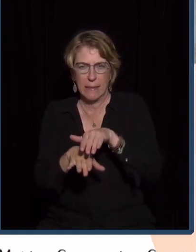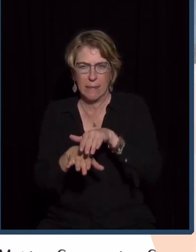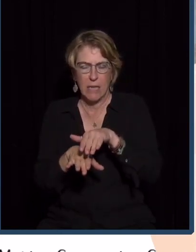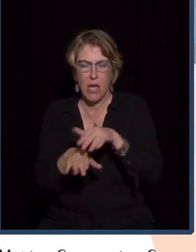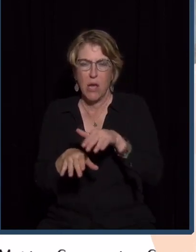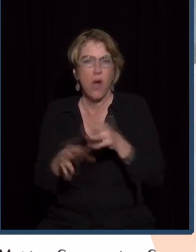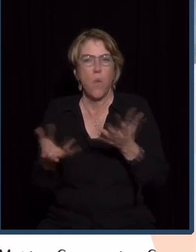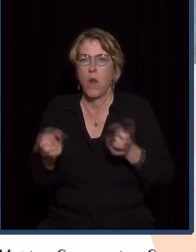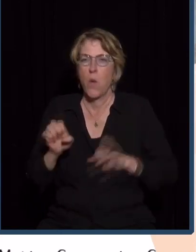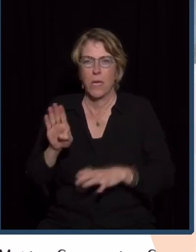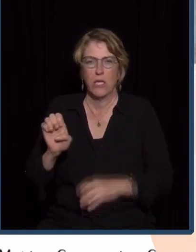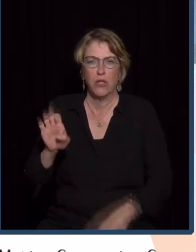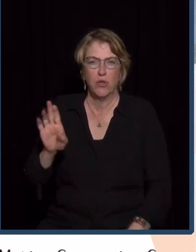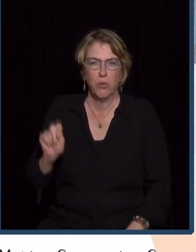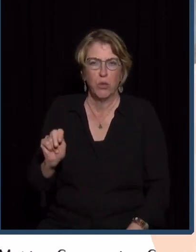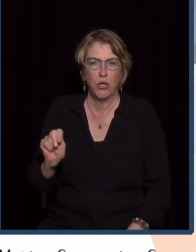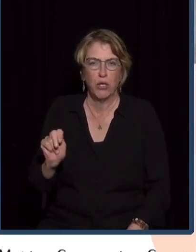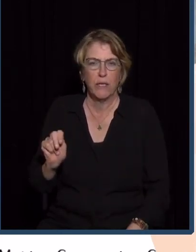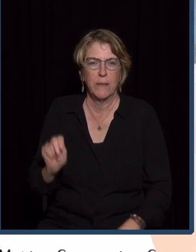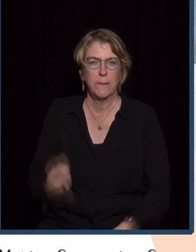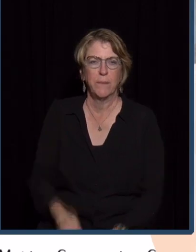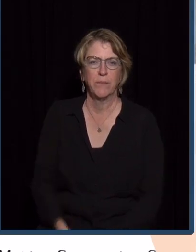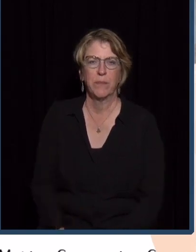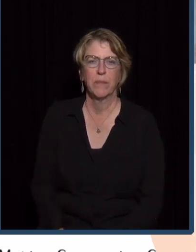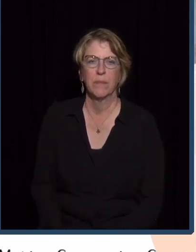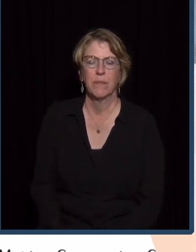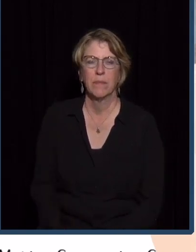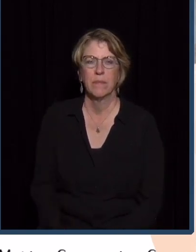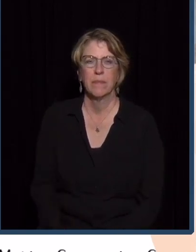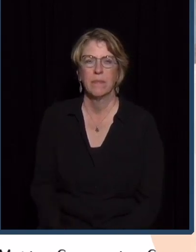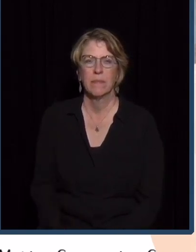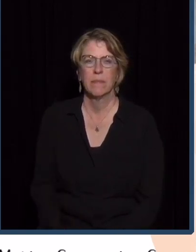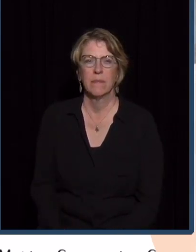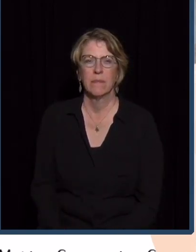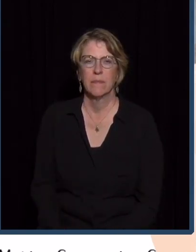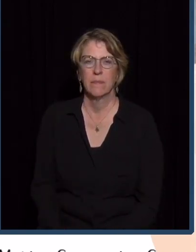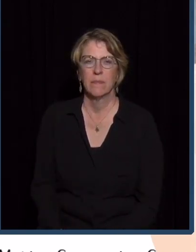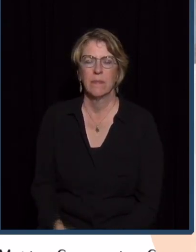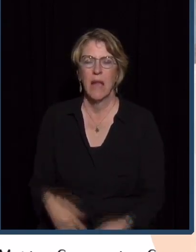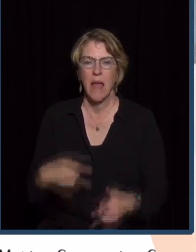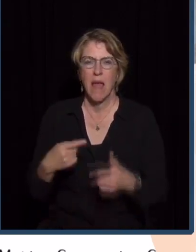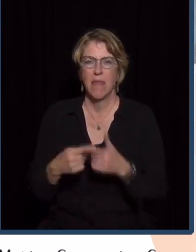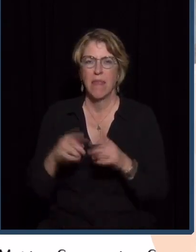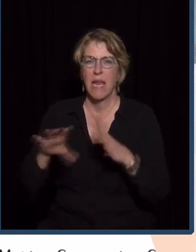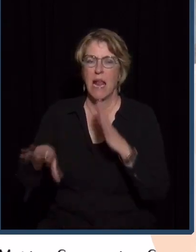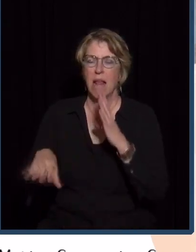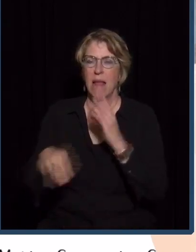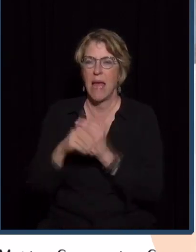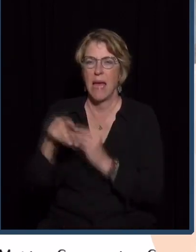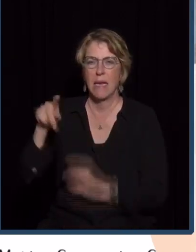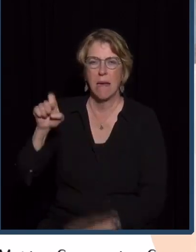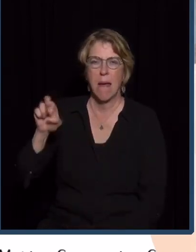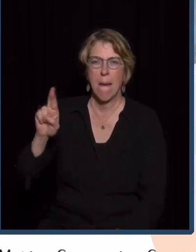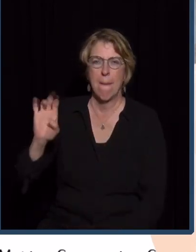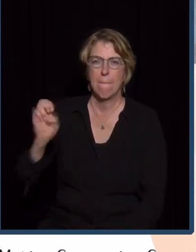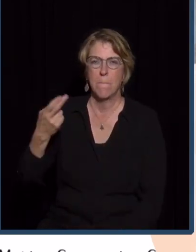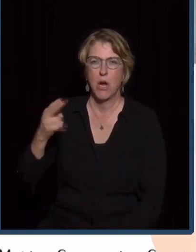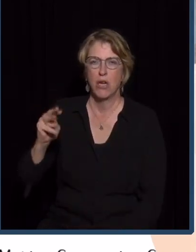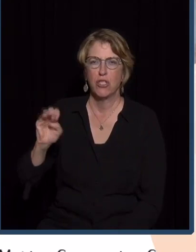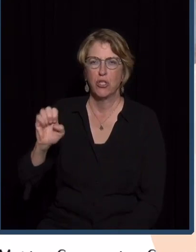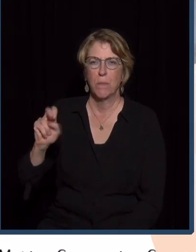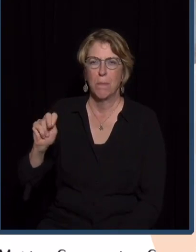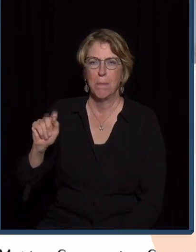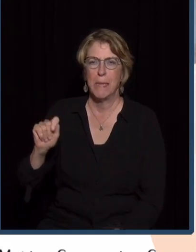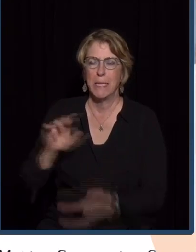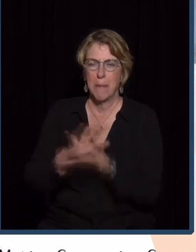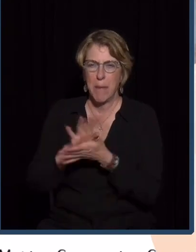the vegetables. And then from here, what I'll do is I'll put some parchment paper and aluminum foil, and then into